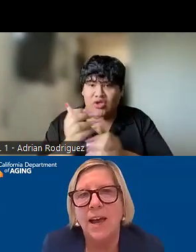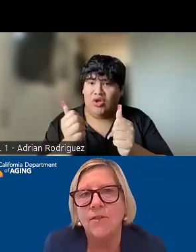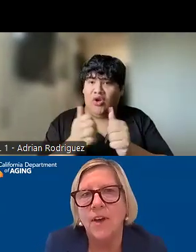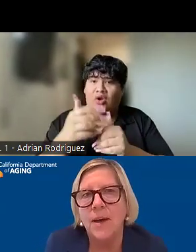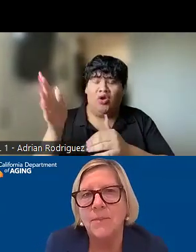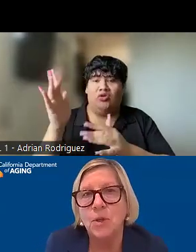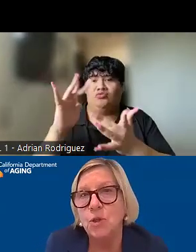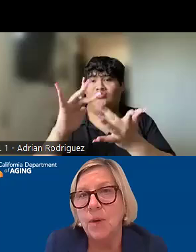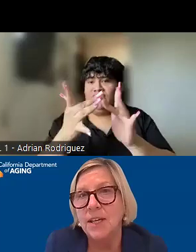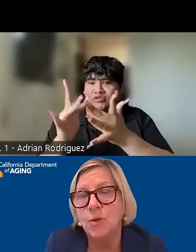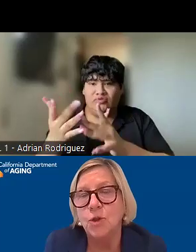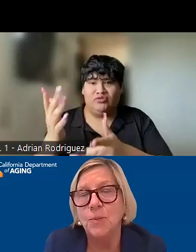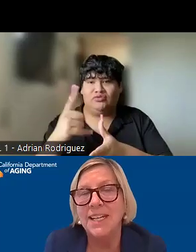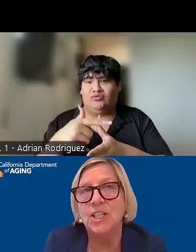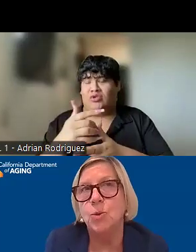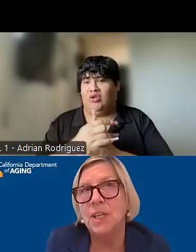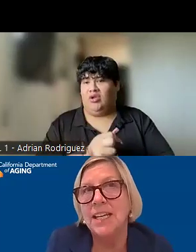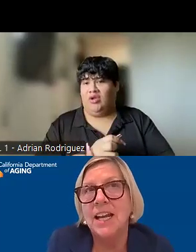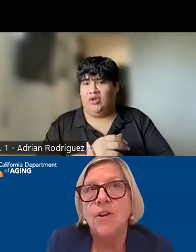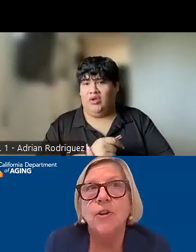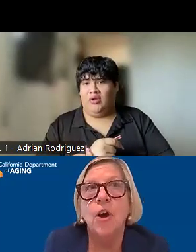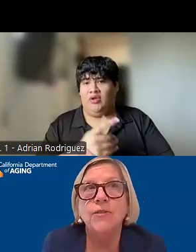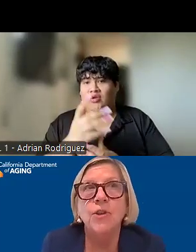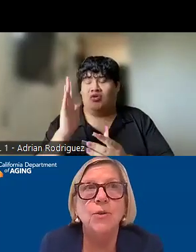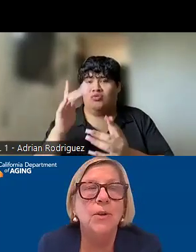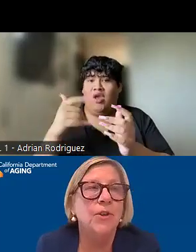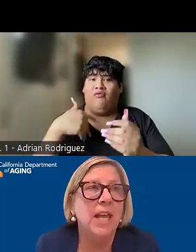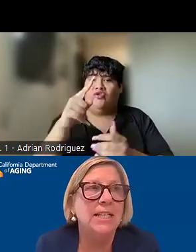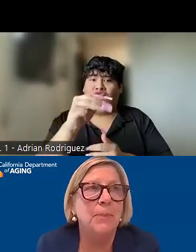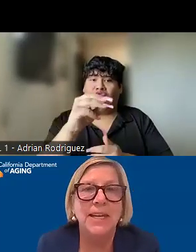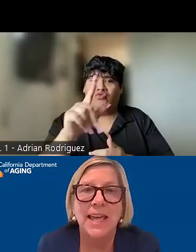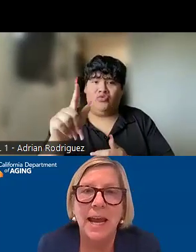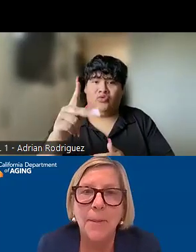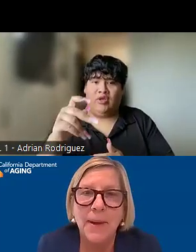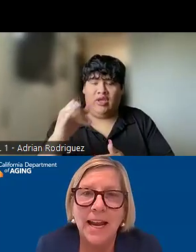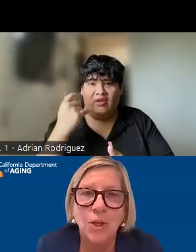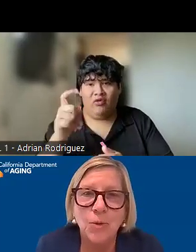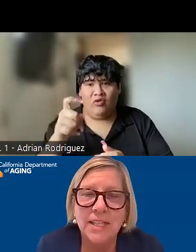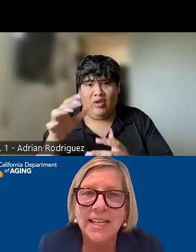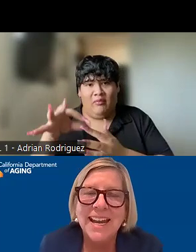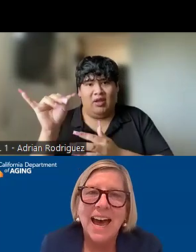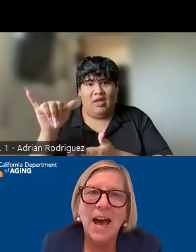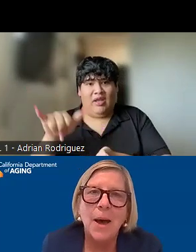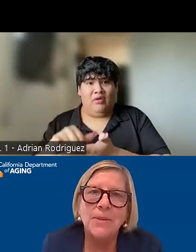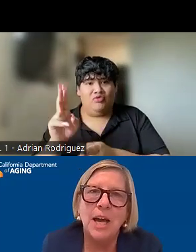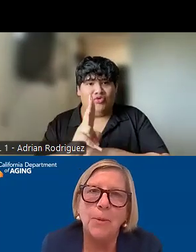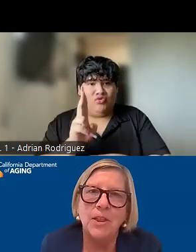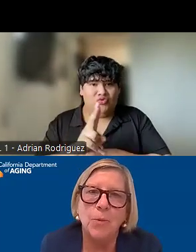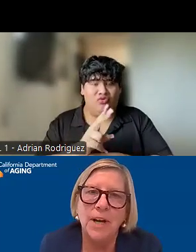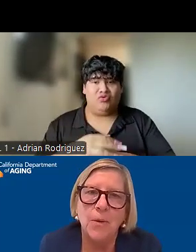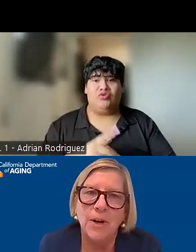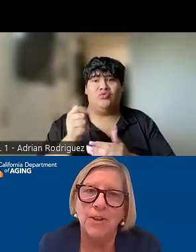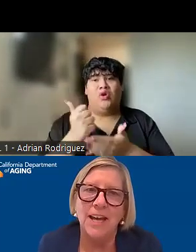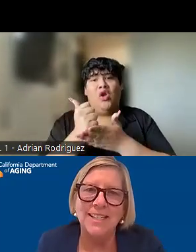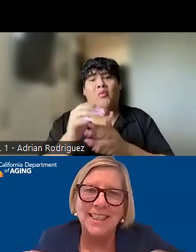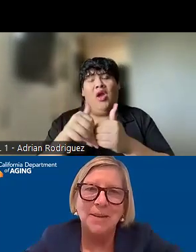media. We have a social media toolkit for all of you if you'd like to pick that up and use it to help get